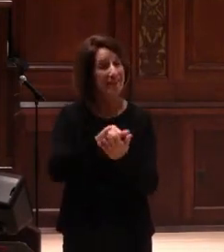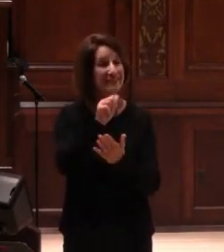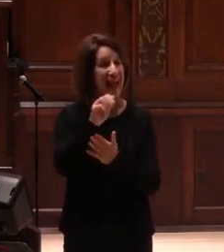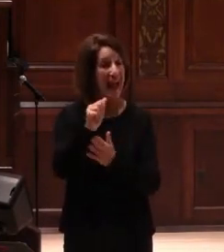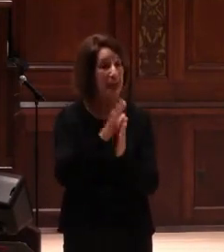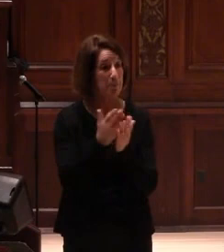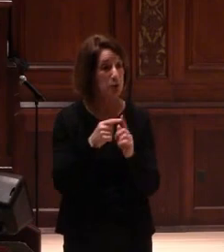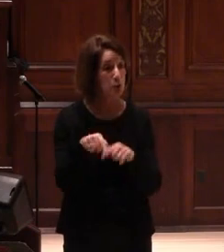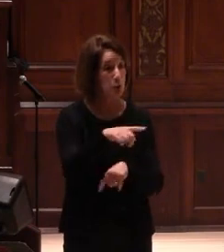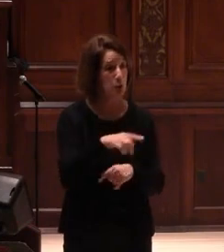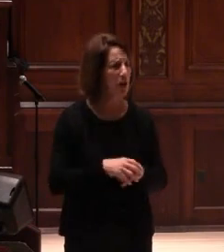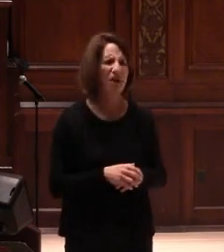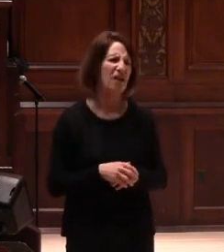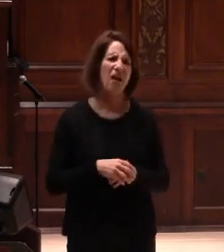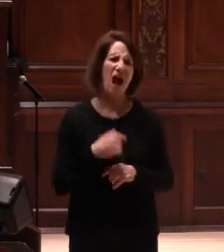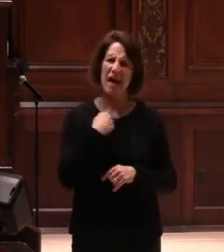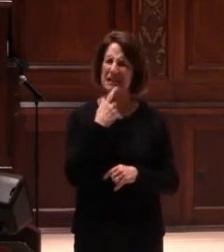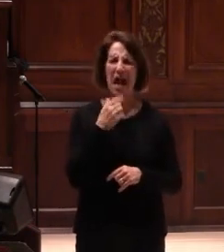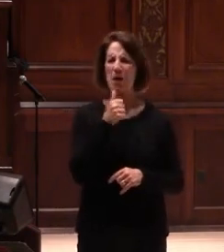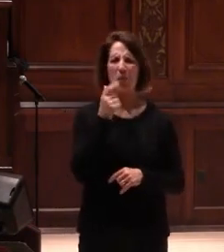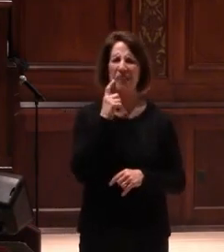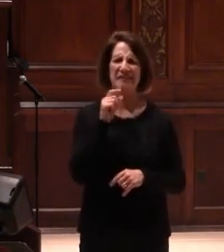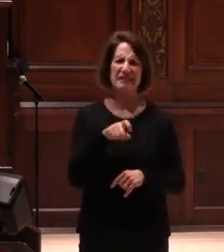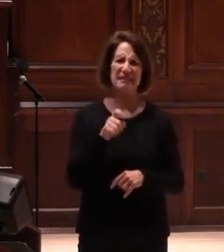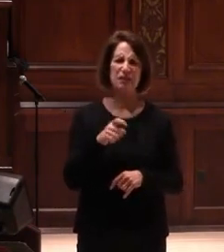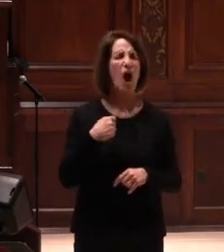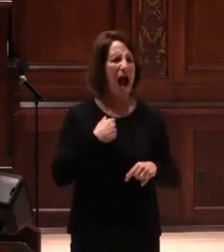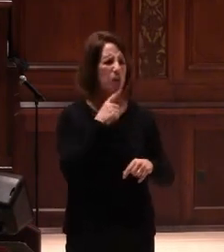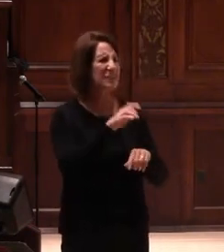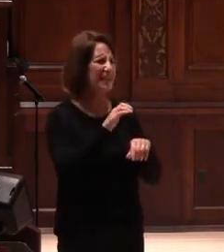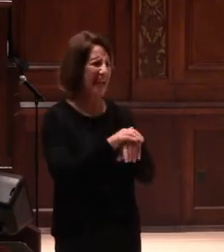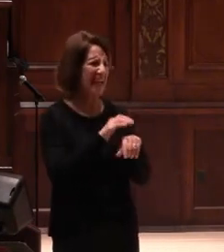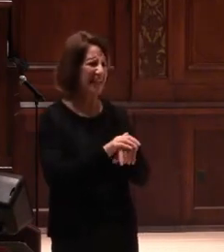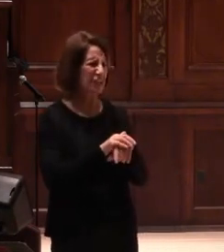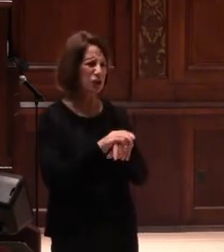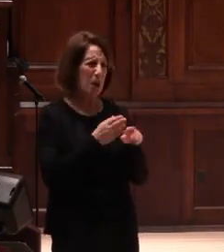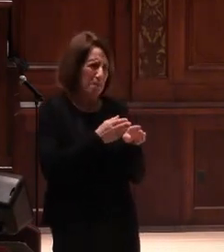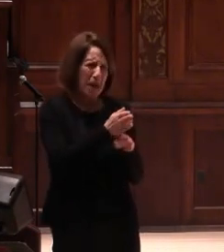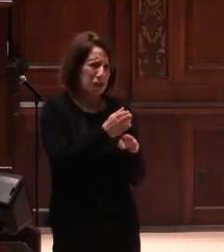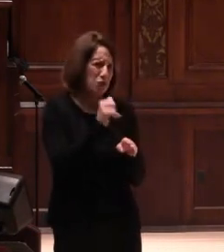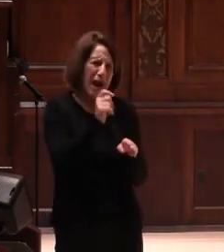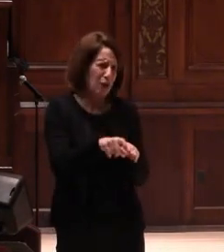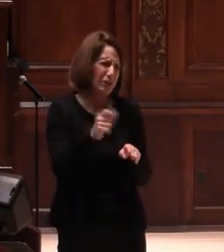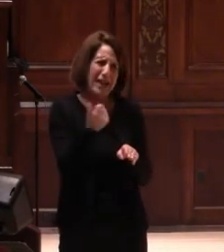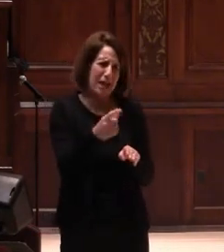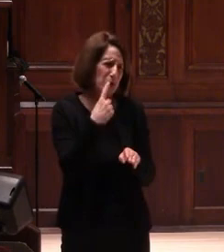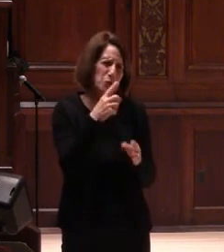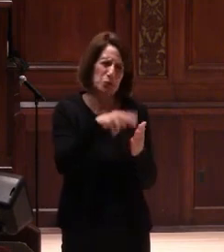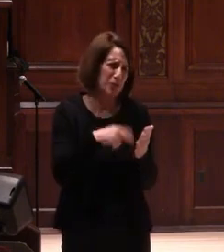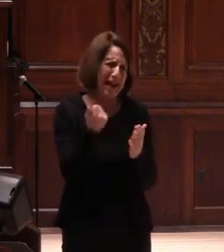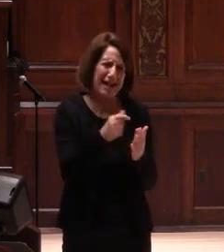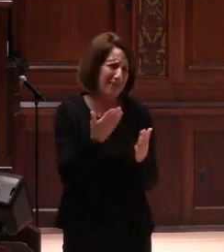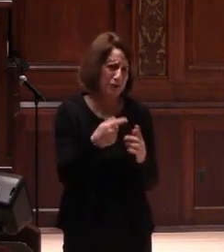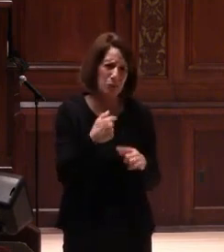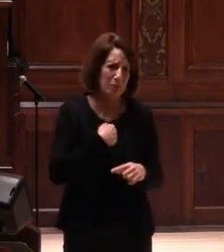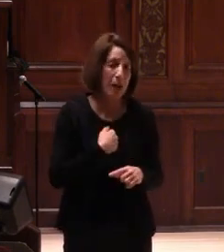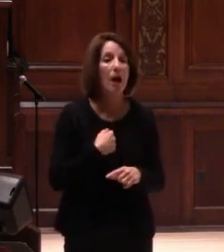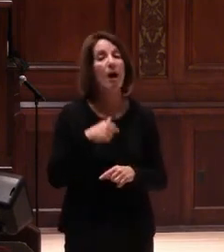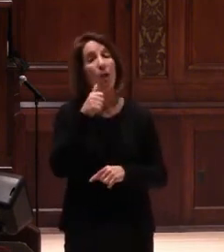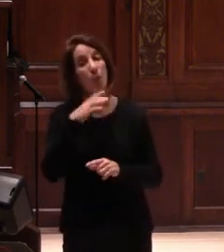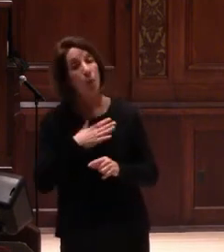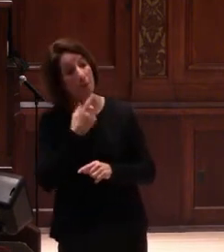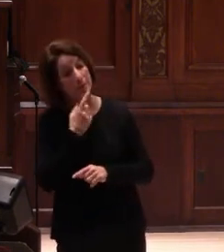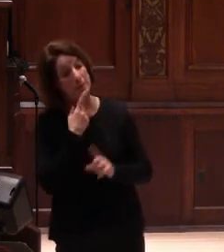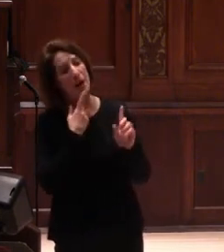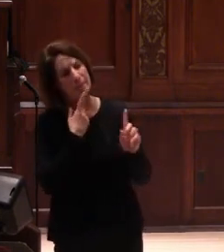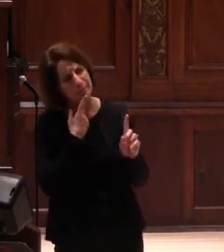And I said, "I don't really think that's necessary. I was an English major. I don't really need anybody to read anything to me." And she said,